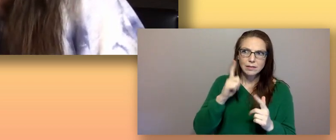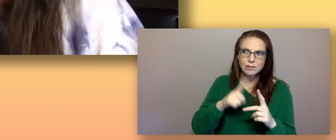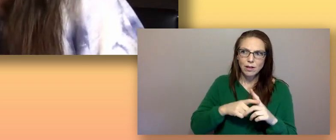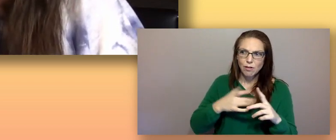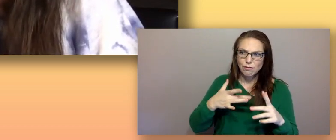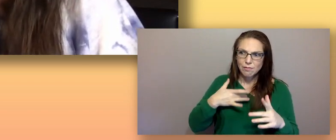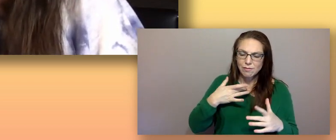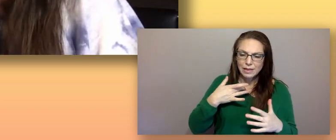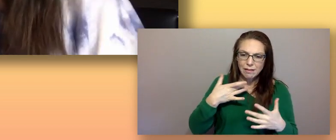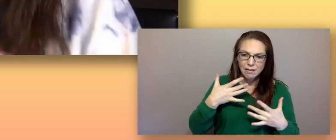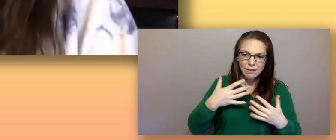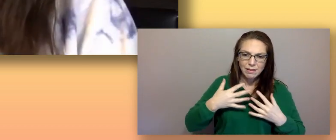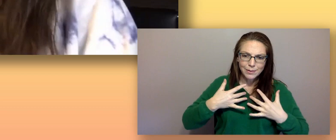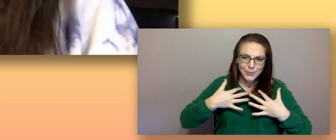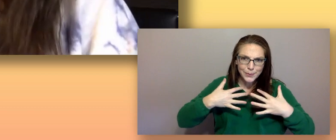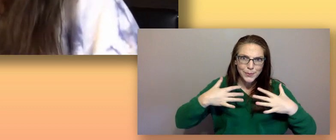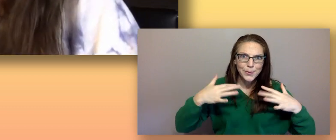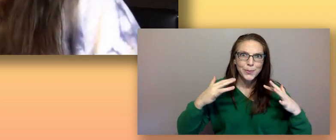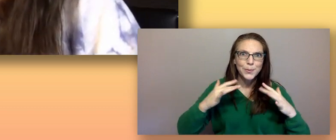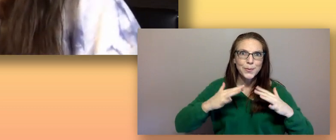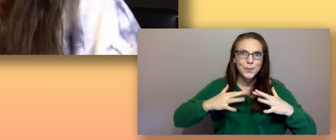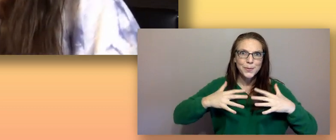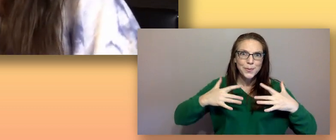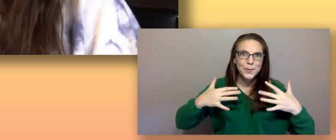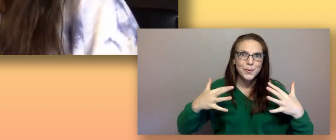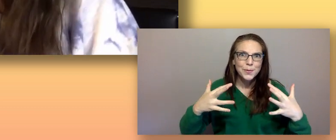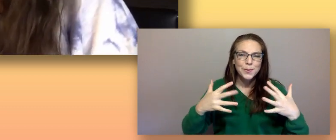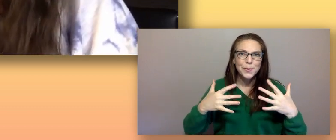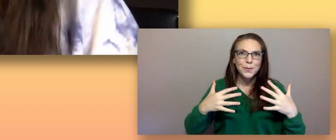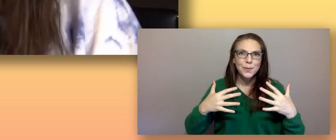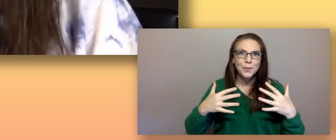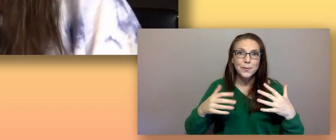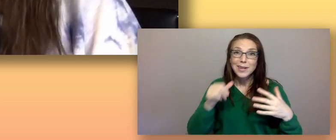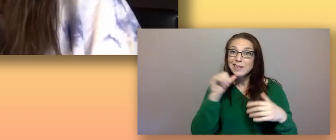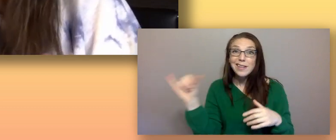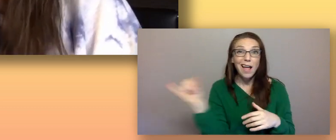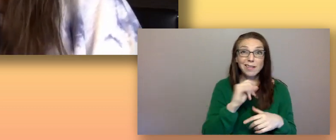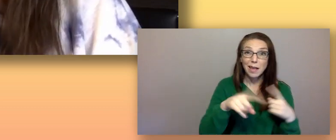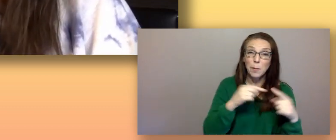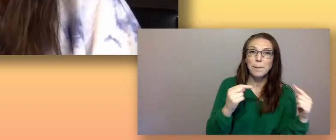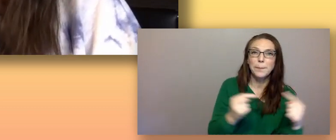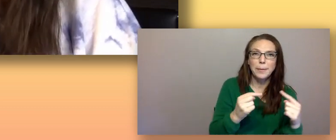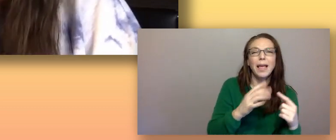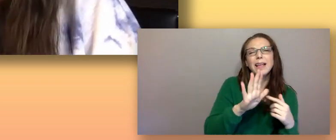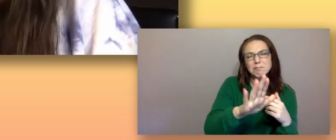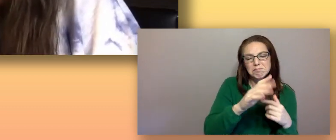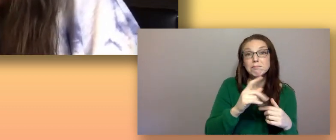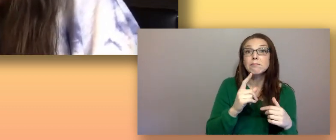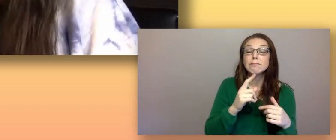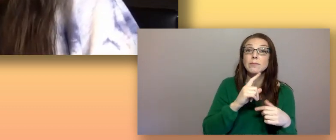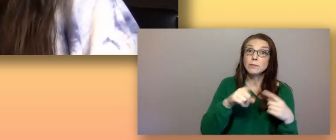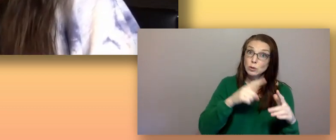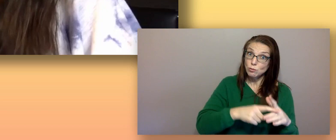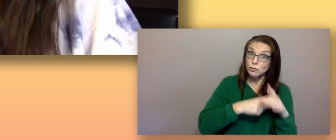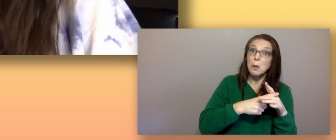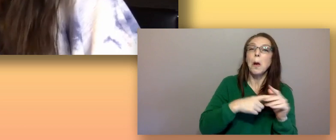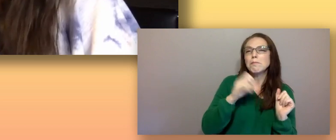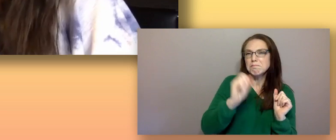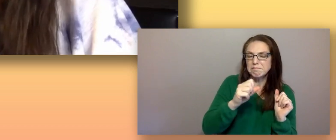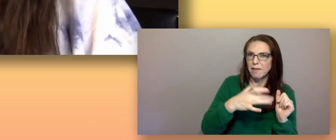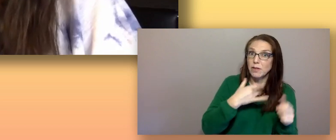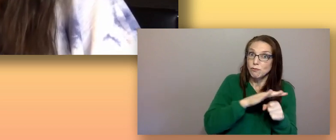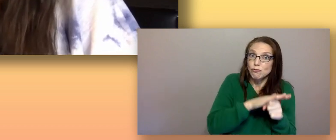but not the same kind of hyper aware that I think about when I'm in pain. Well, I mean, of course, at first, it was